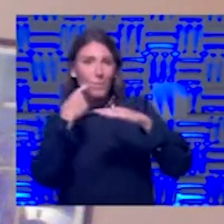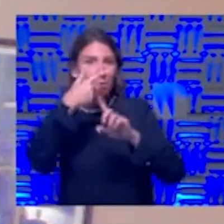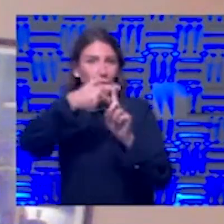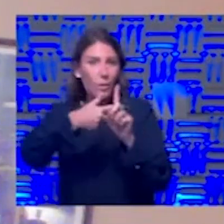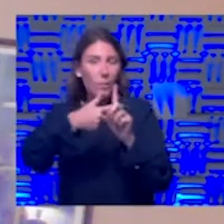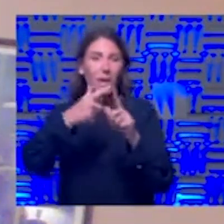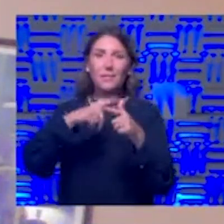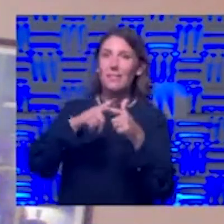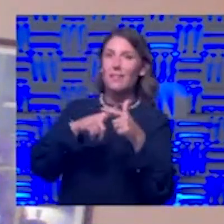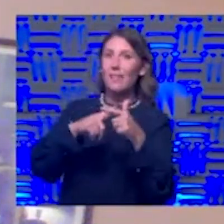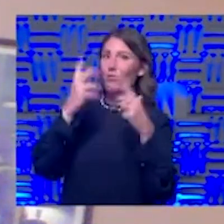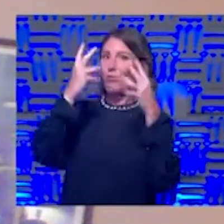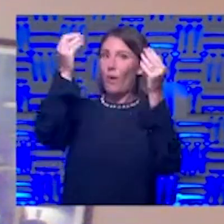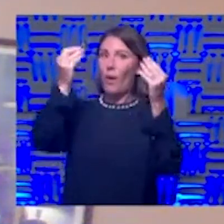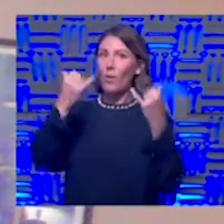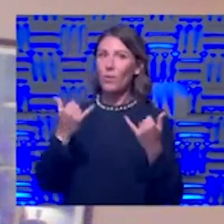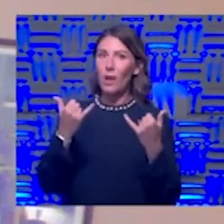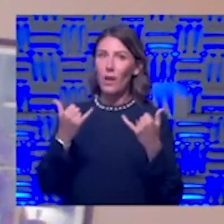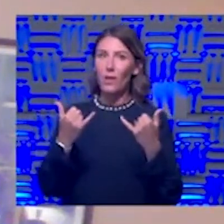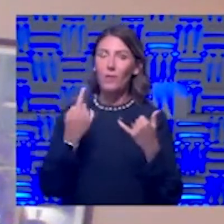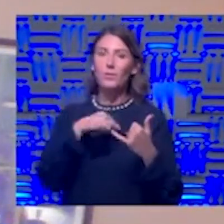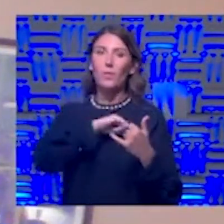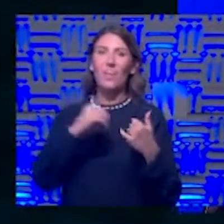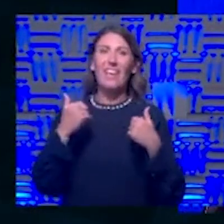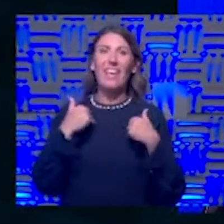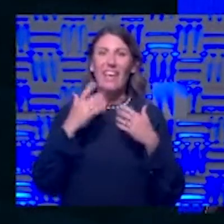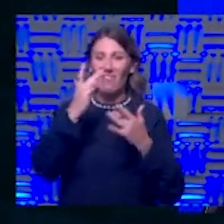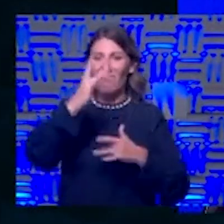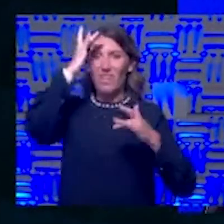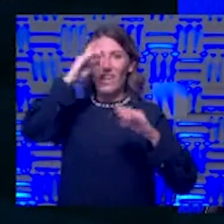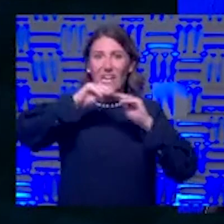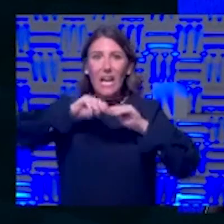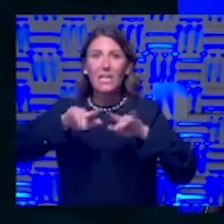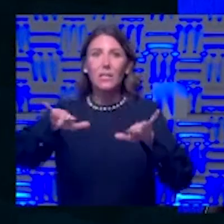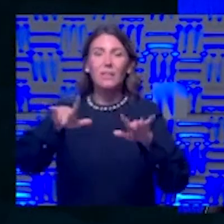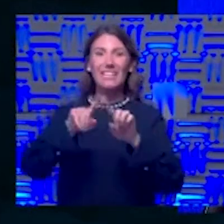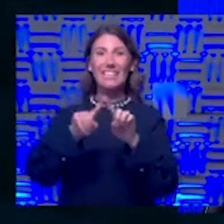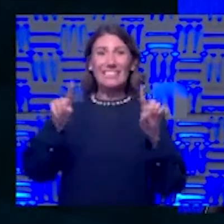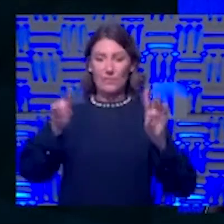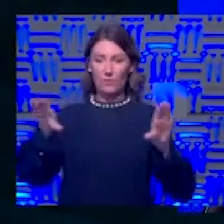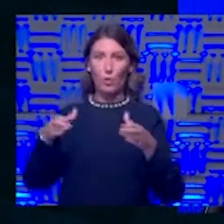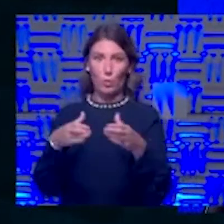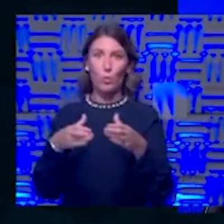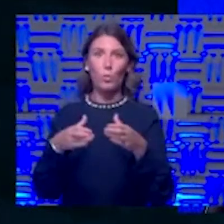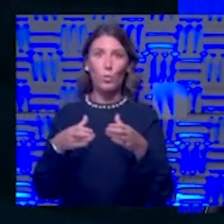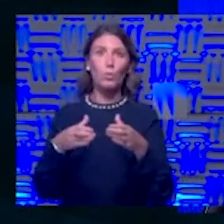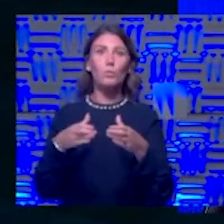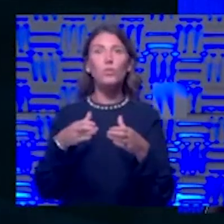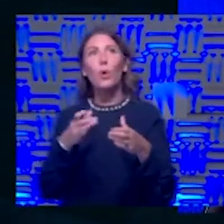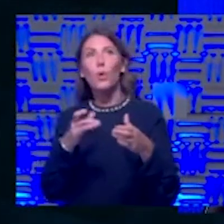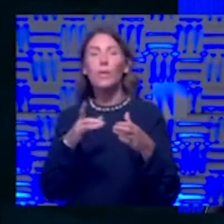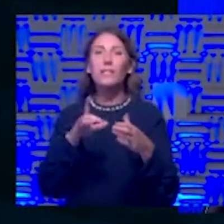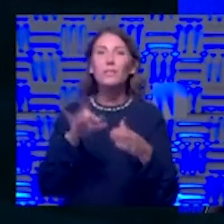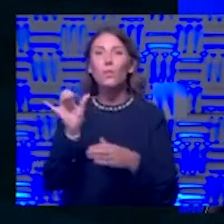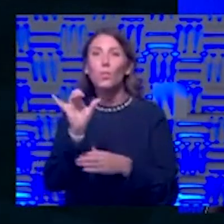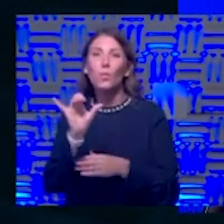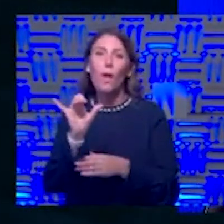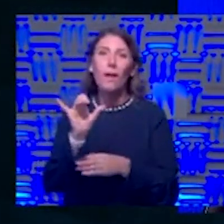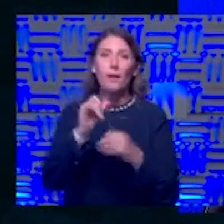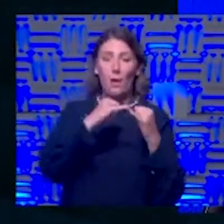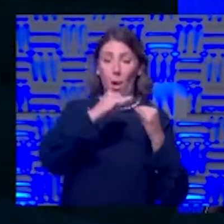so I think we have an epidemic, so to speak, in a different group. So I kind of think of this as waves stacked on top of